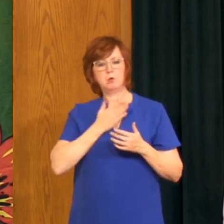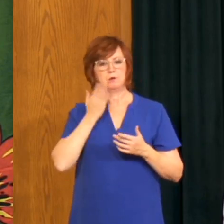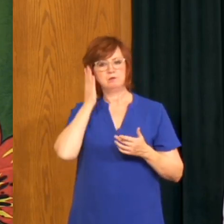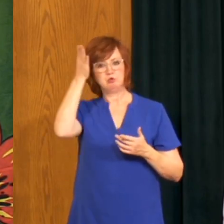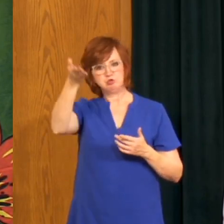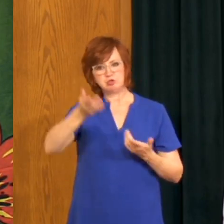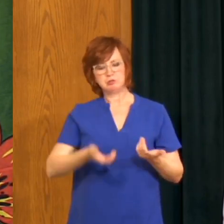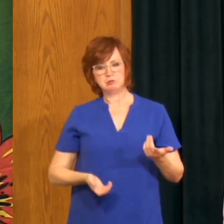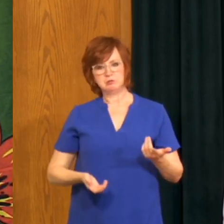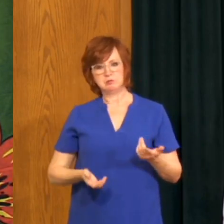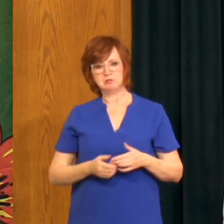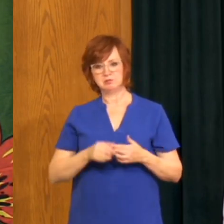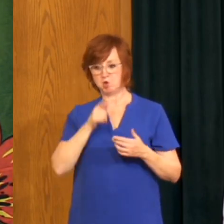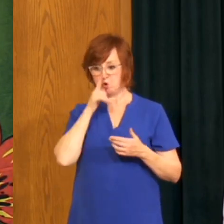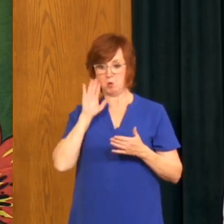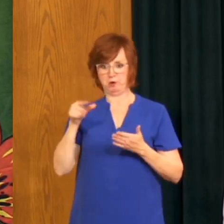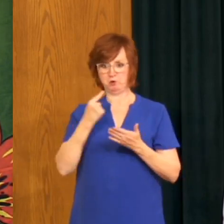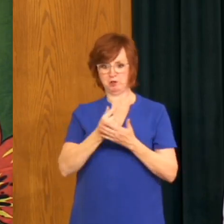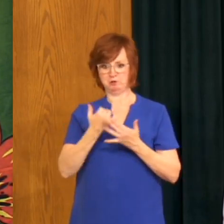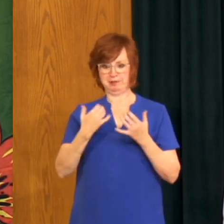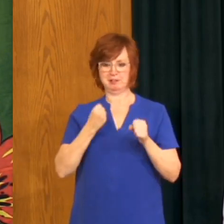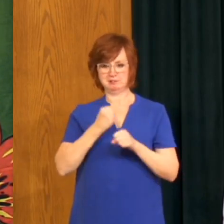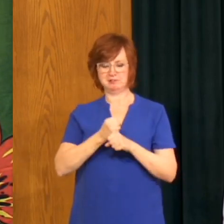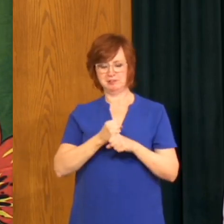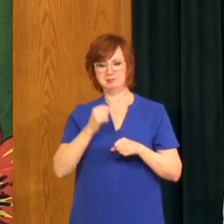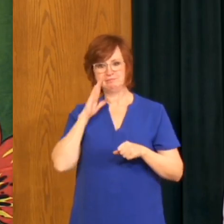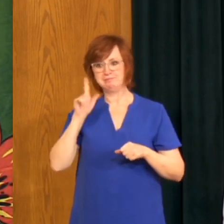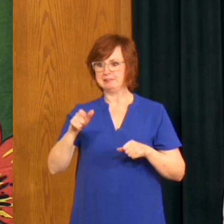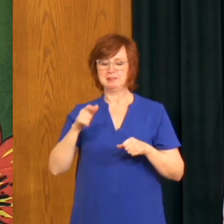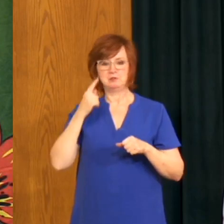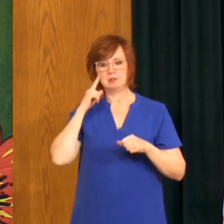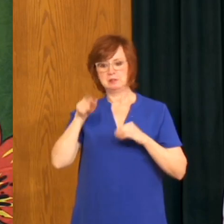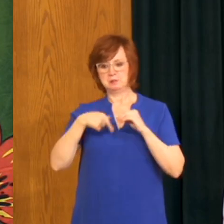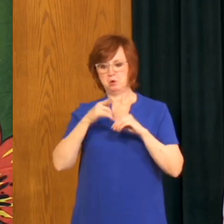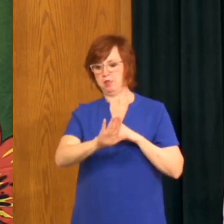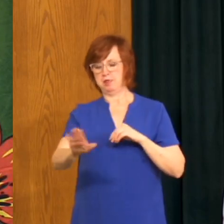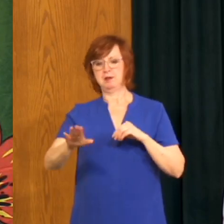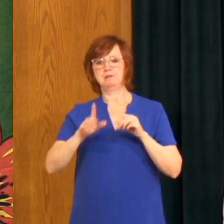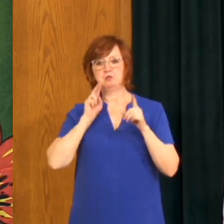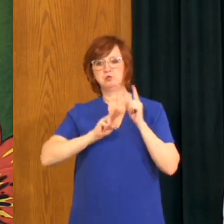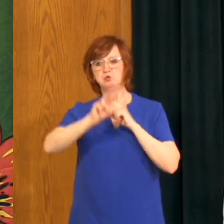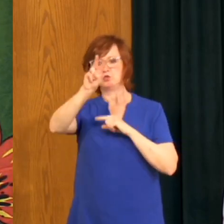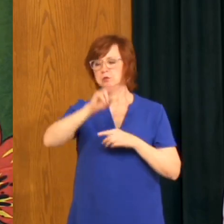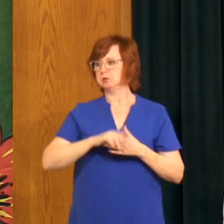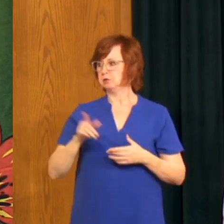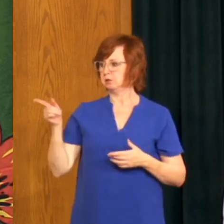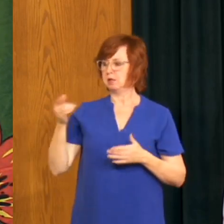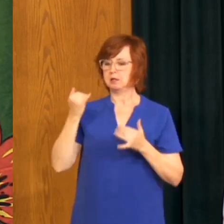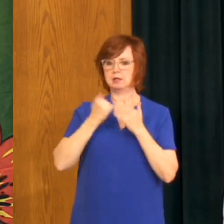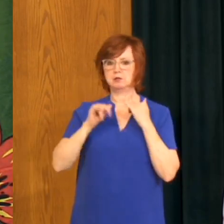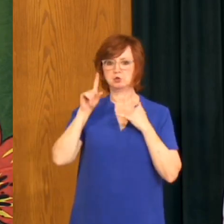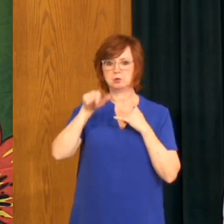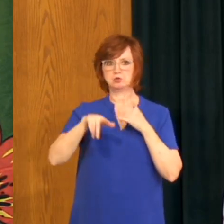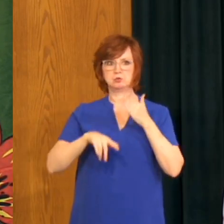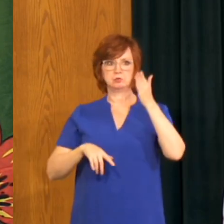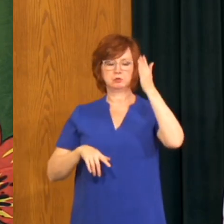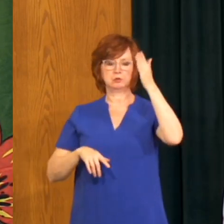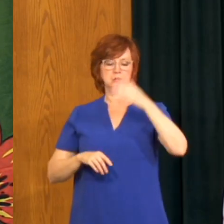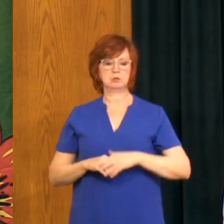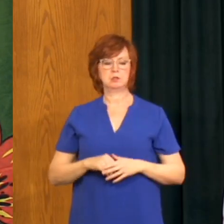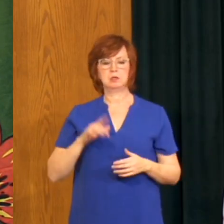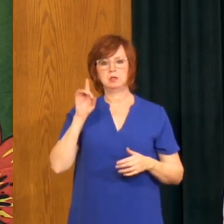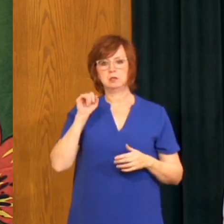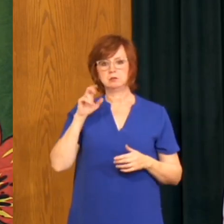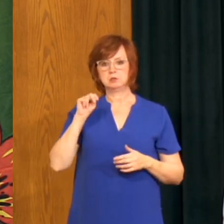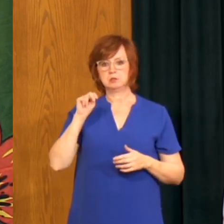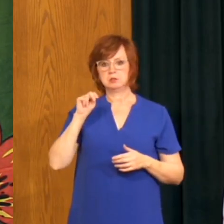youth, this year's graduates, per se. And we'll take our last question from the phone line. We have